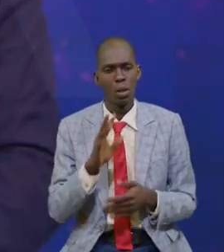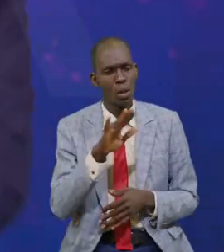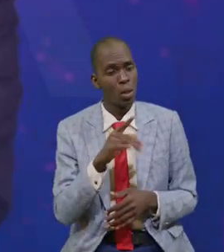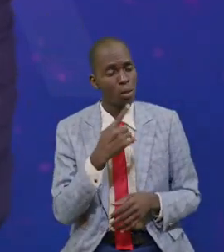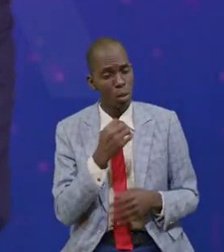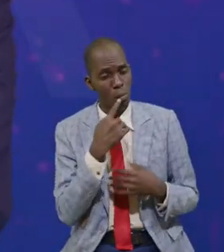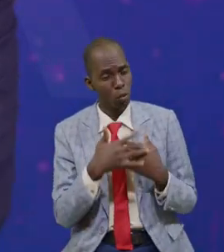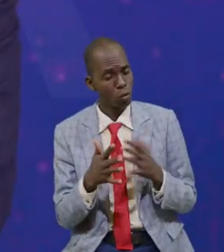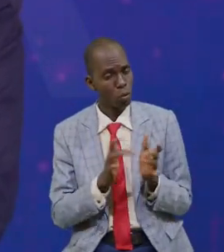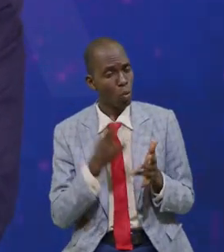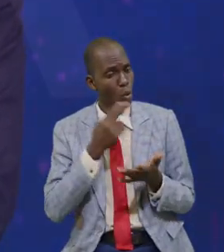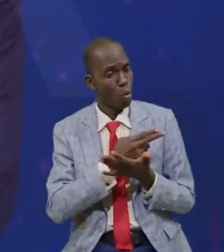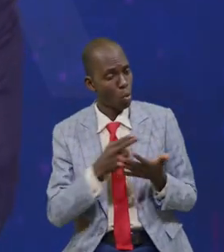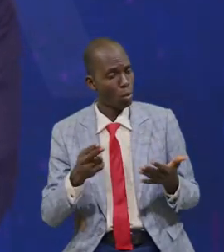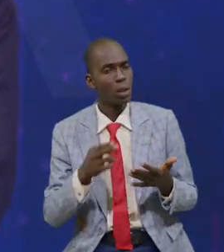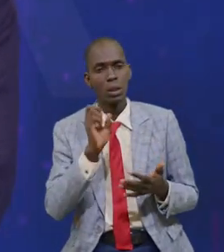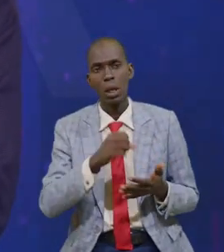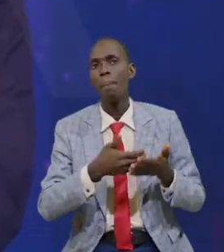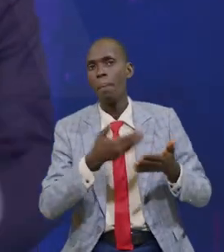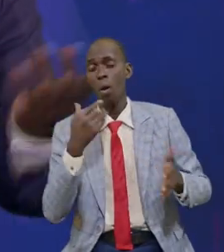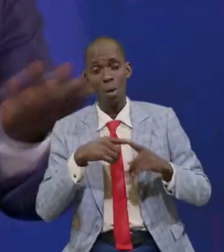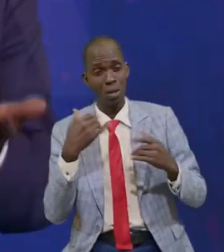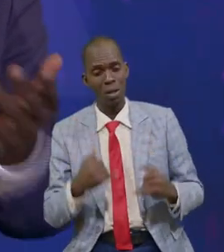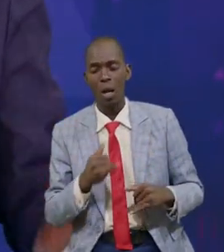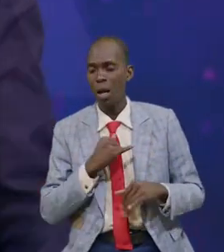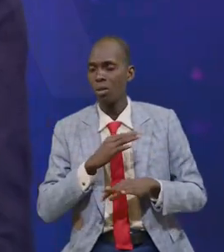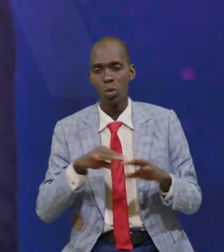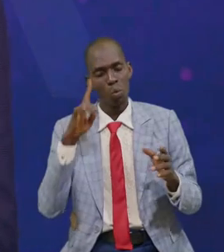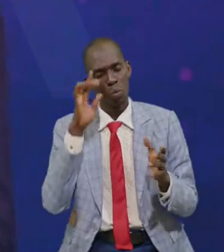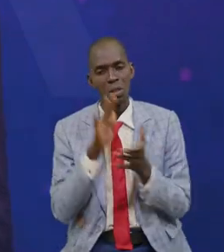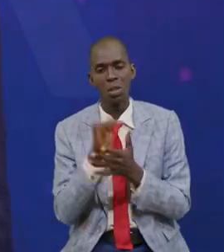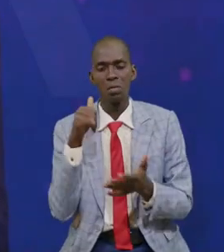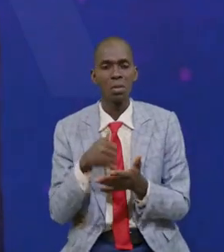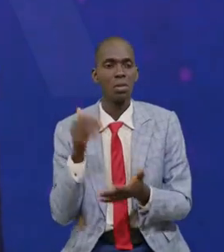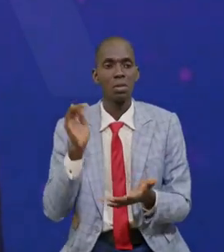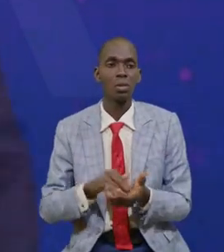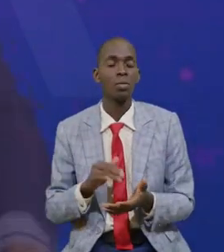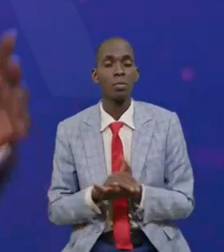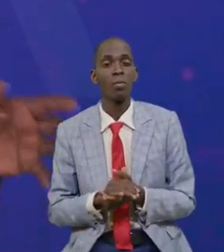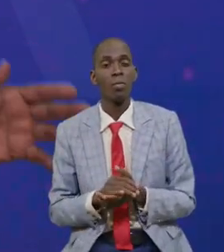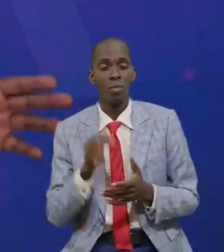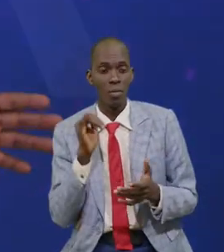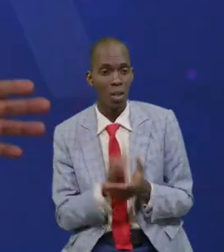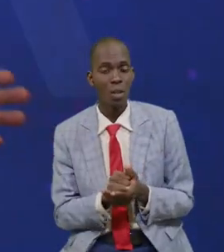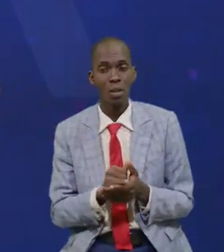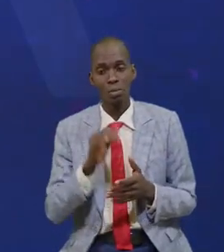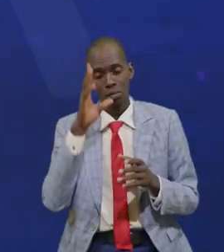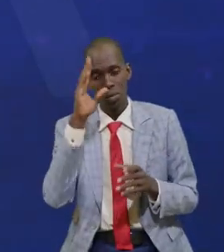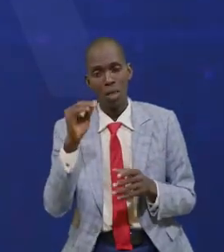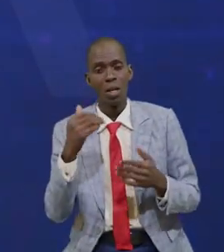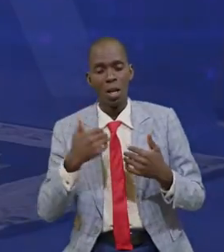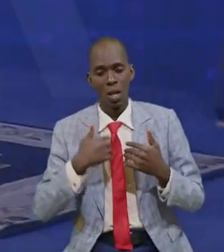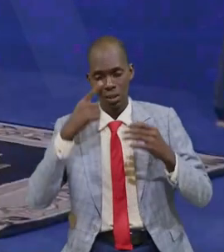so before. I don't say that again. I don't accept that again. That the man he's choosing, that he is going